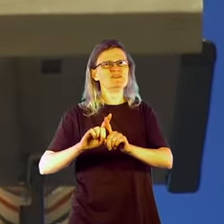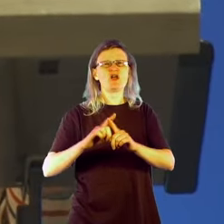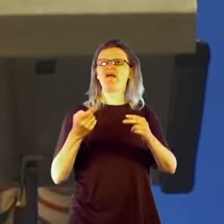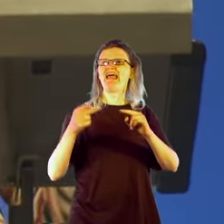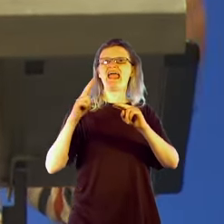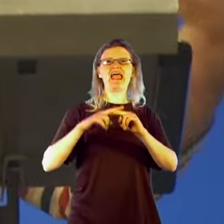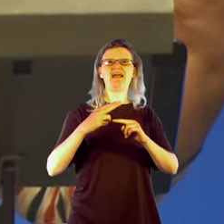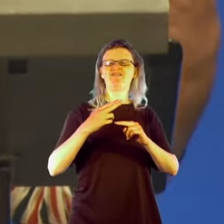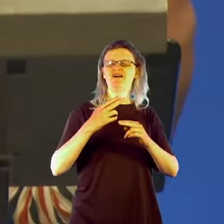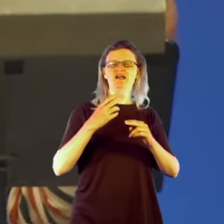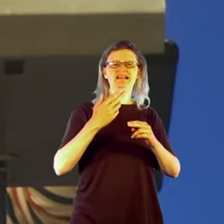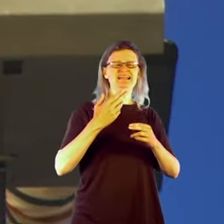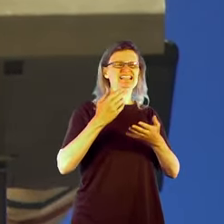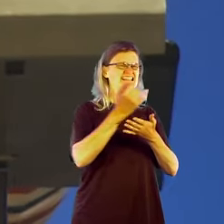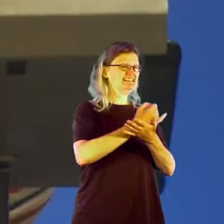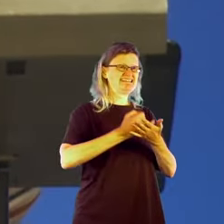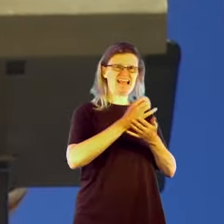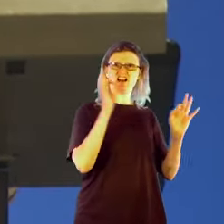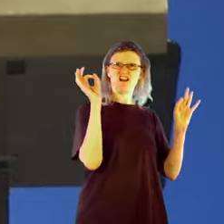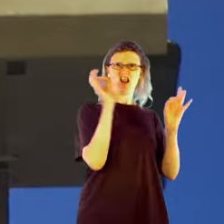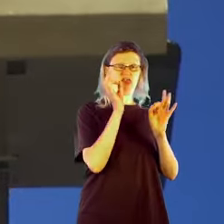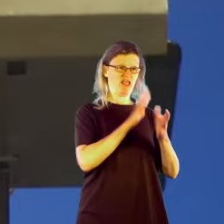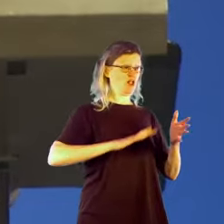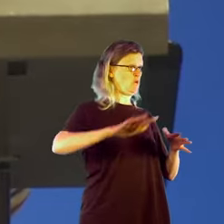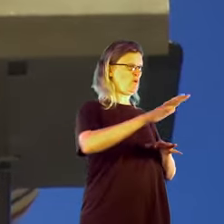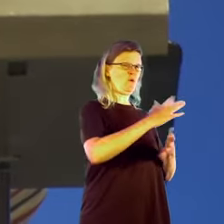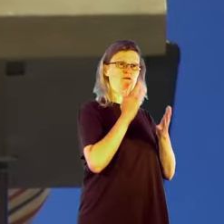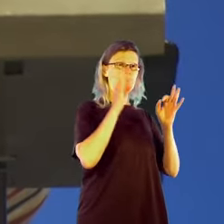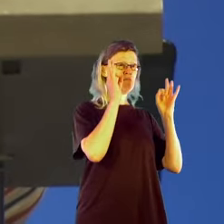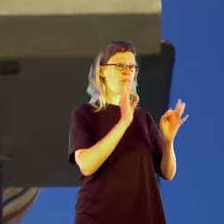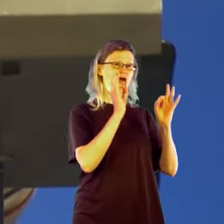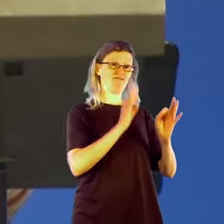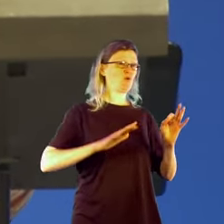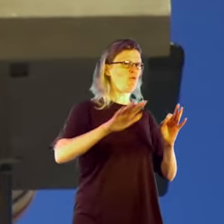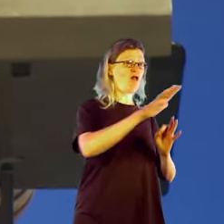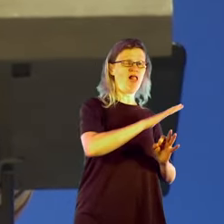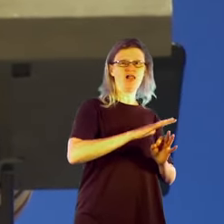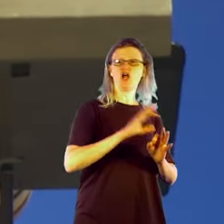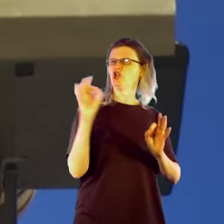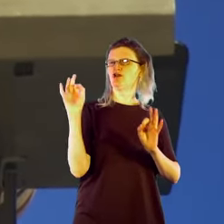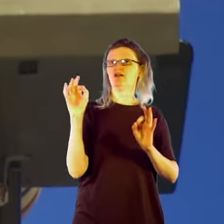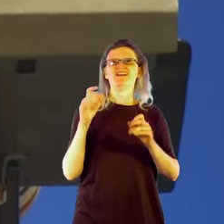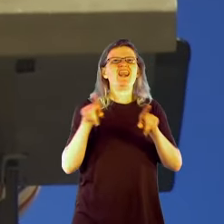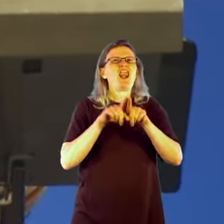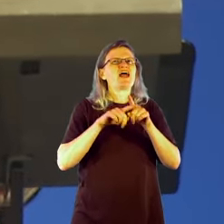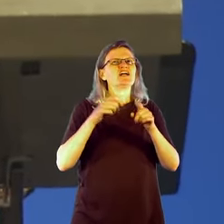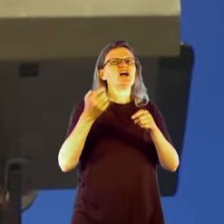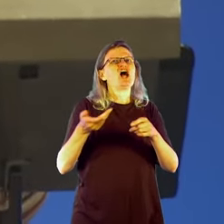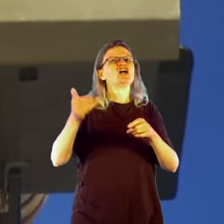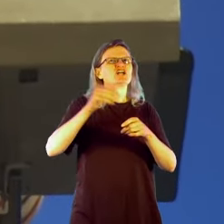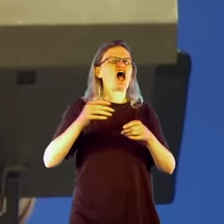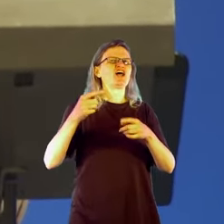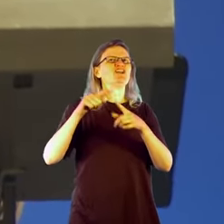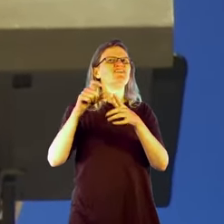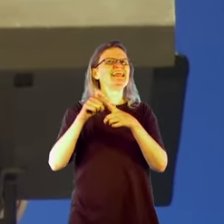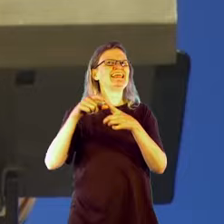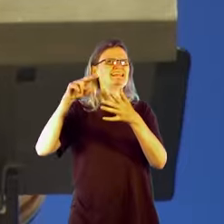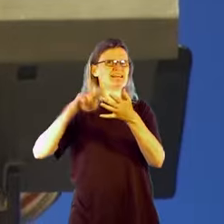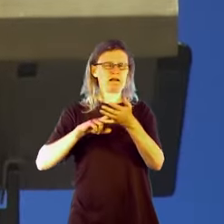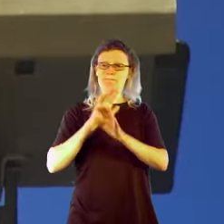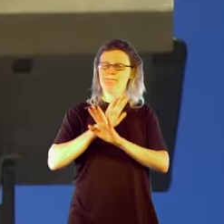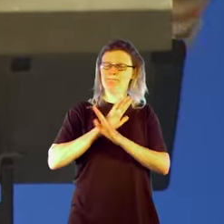no sin, if we all still lived in the Garden of Eden, nobody would be ill, nobody would be disabled, nobody would